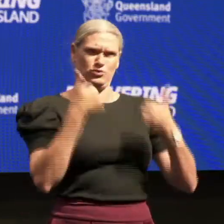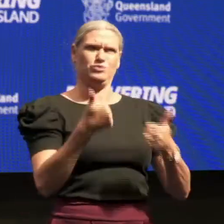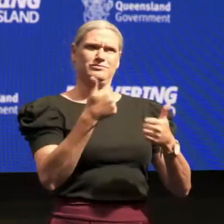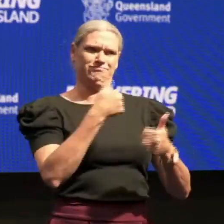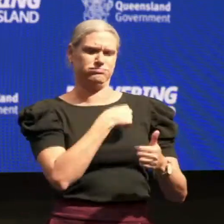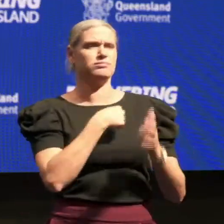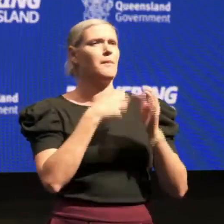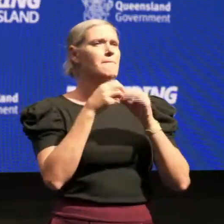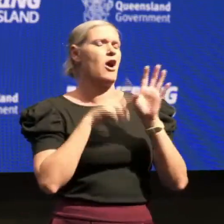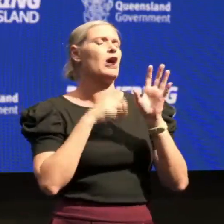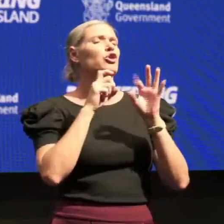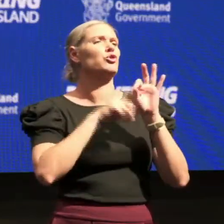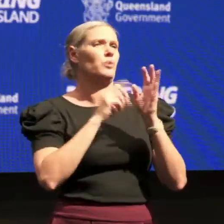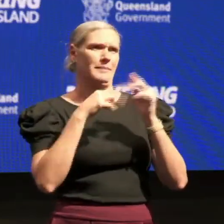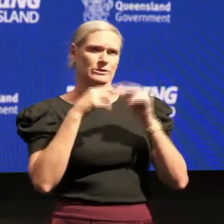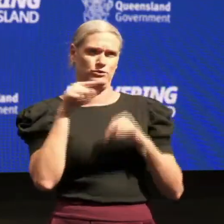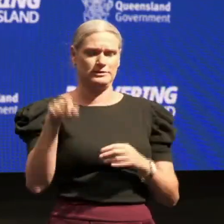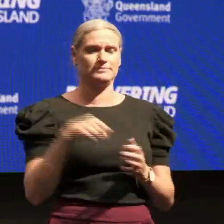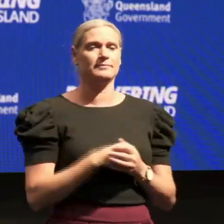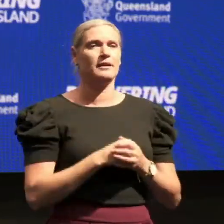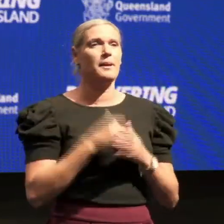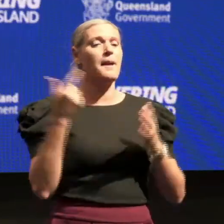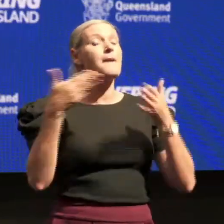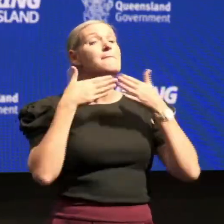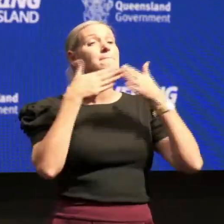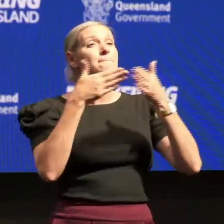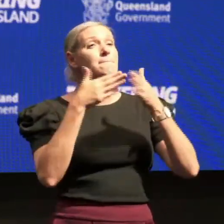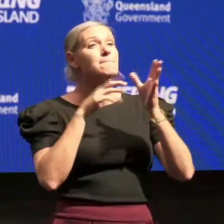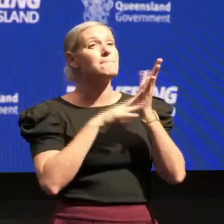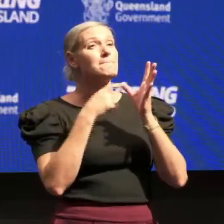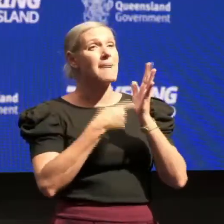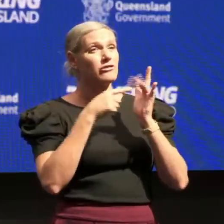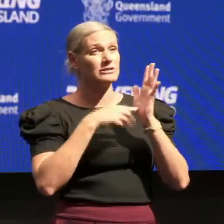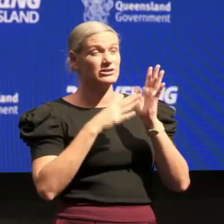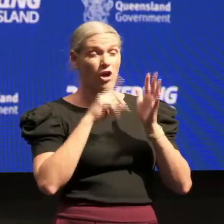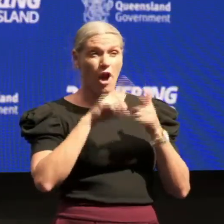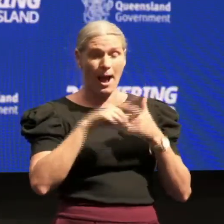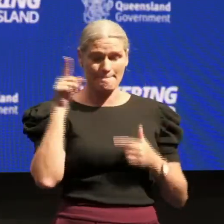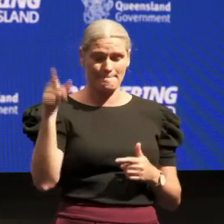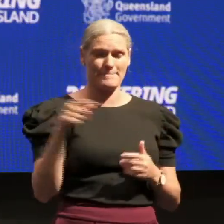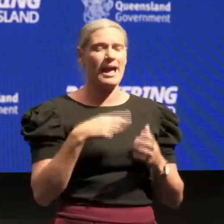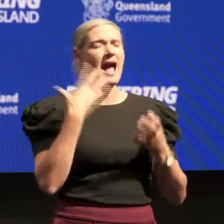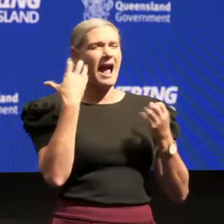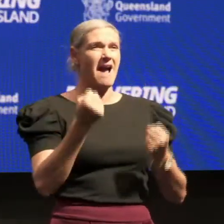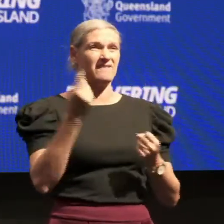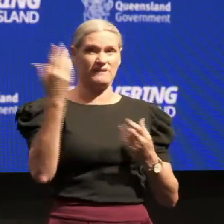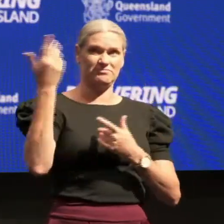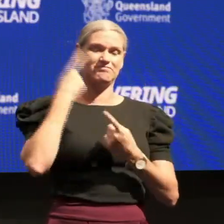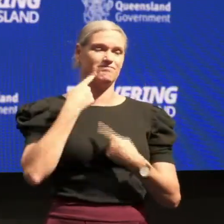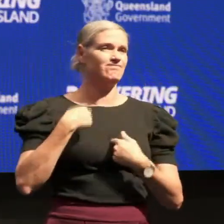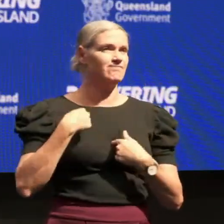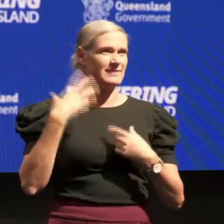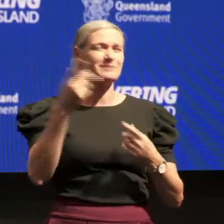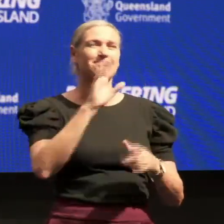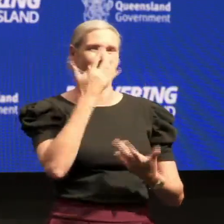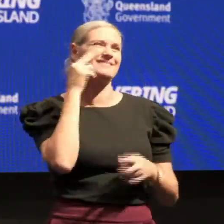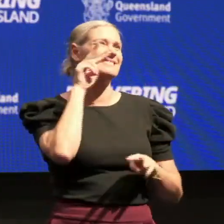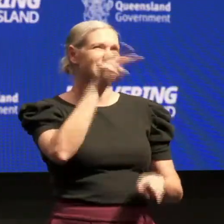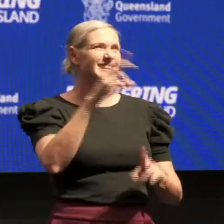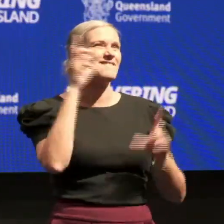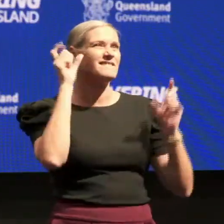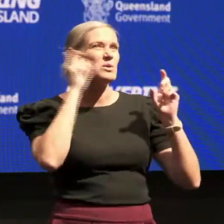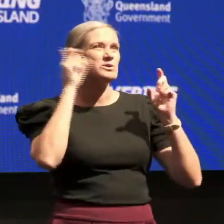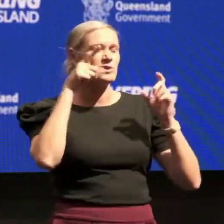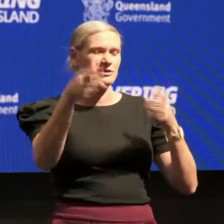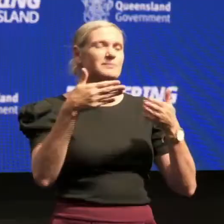there. On the maritime side of things, there's been some reports, and you've obviously seen some vision of